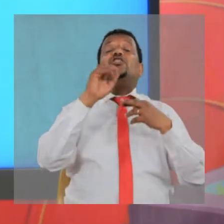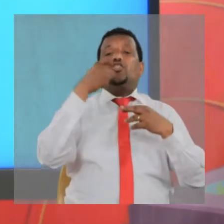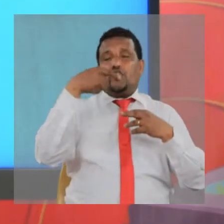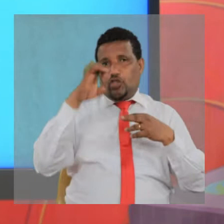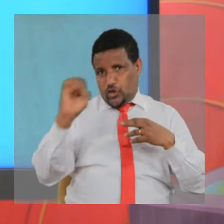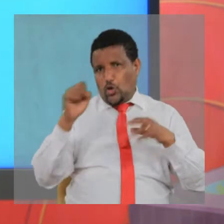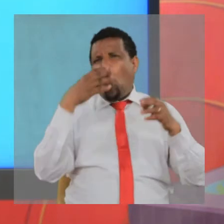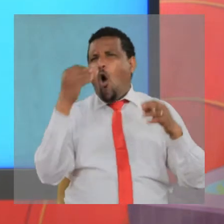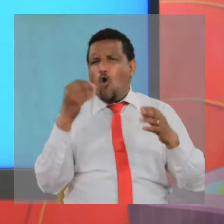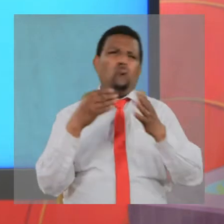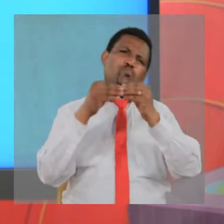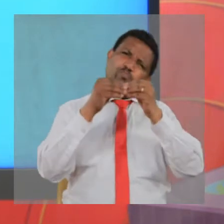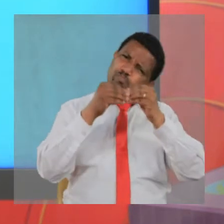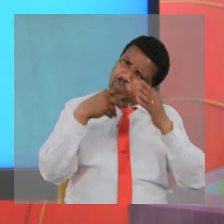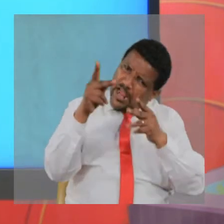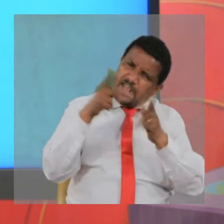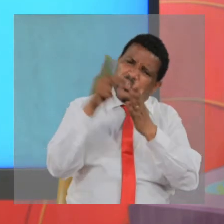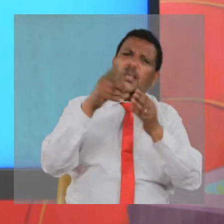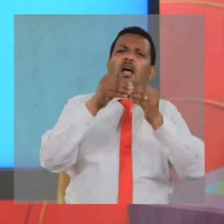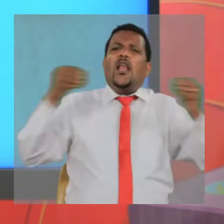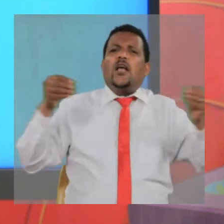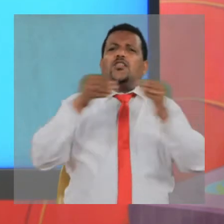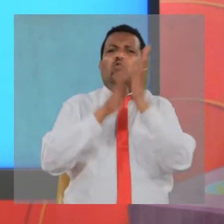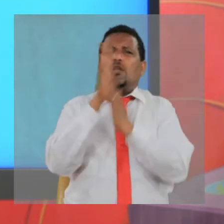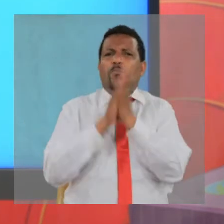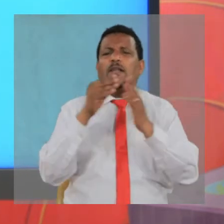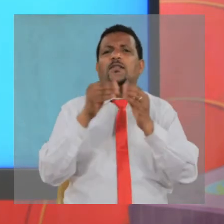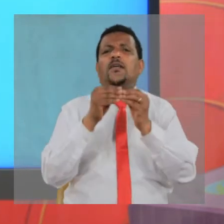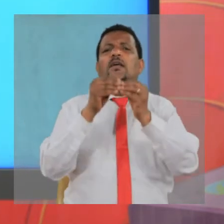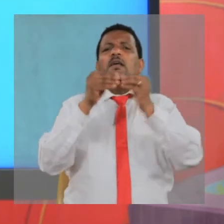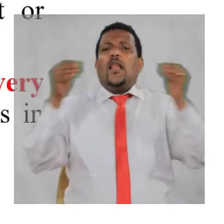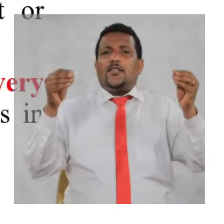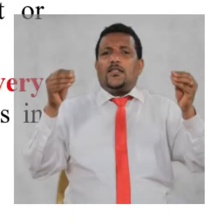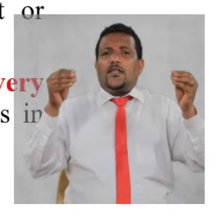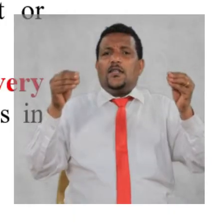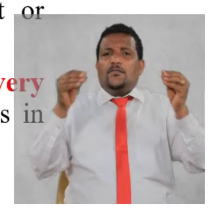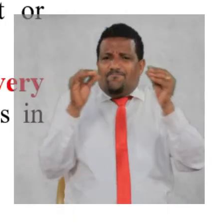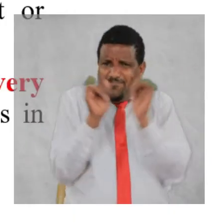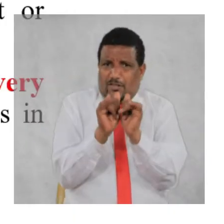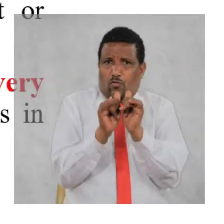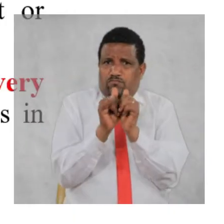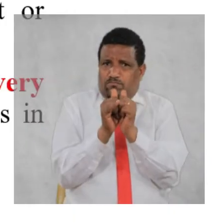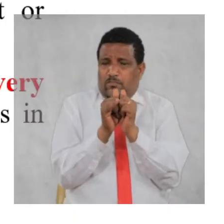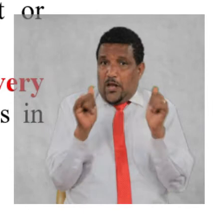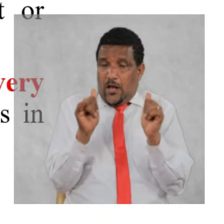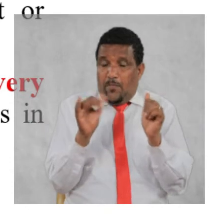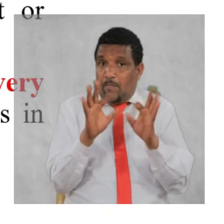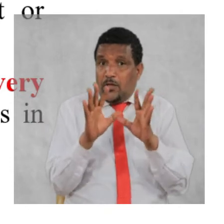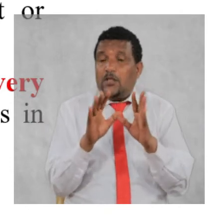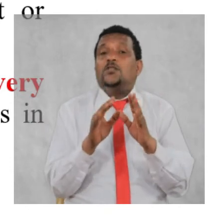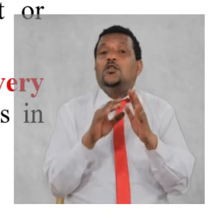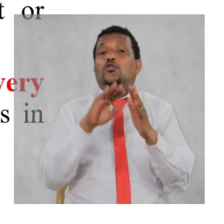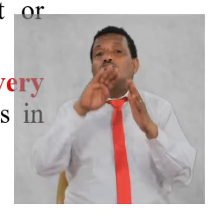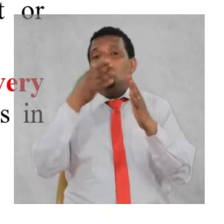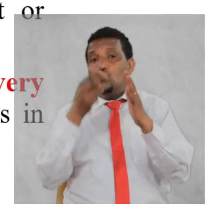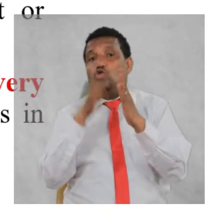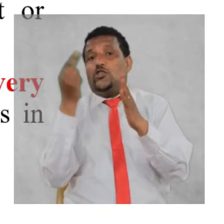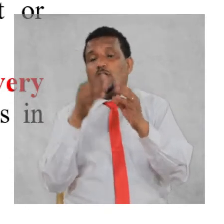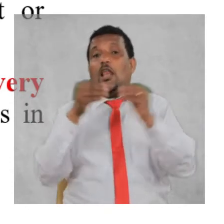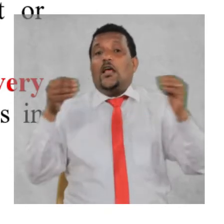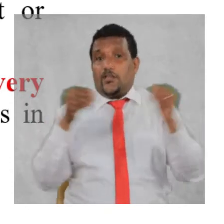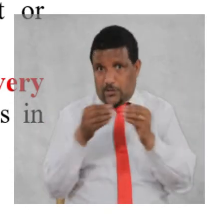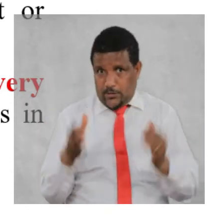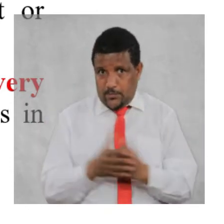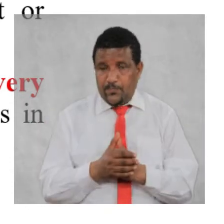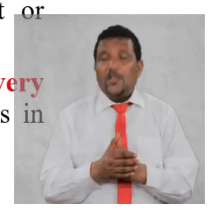of demand called the elastic, inelastic, and unit elastic. The buyer is said to be elastic or more than